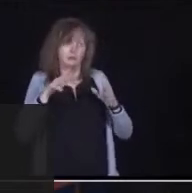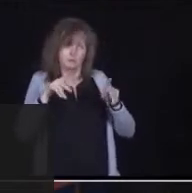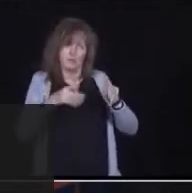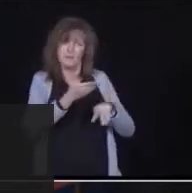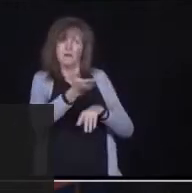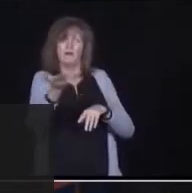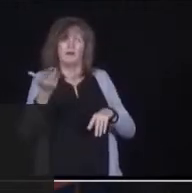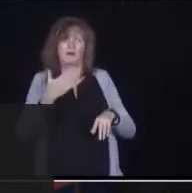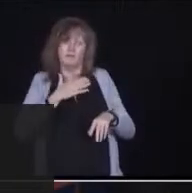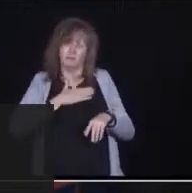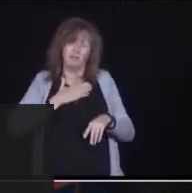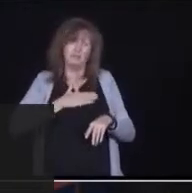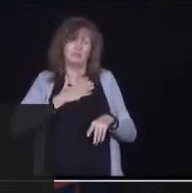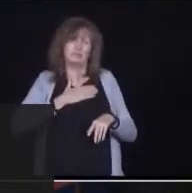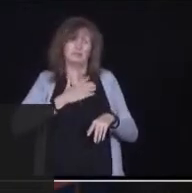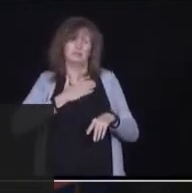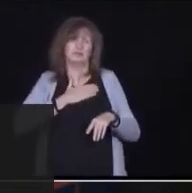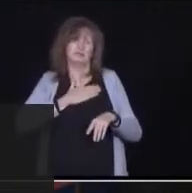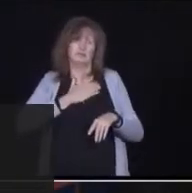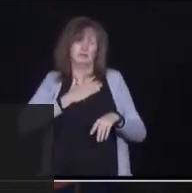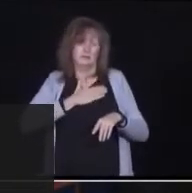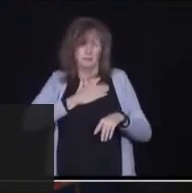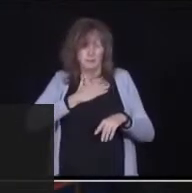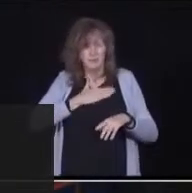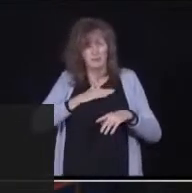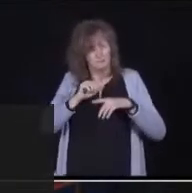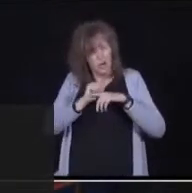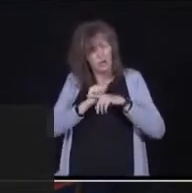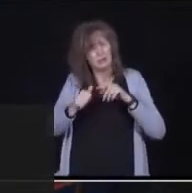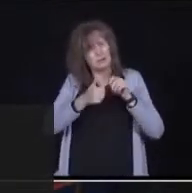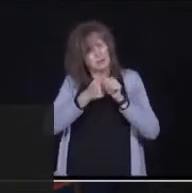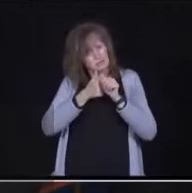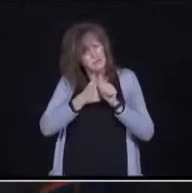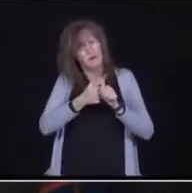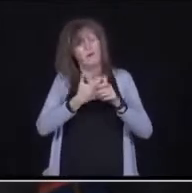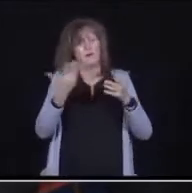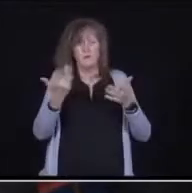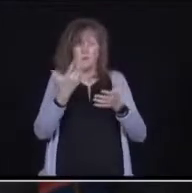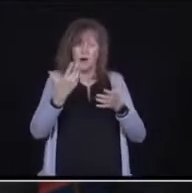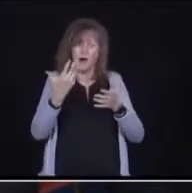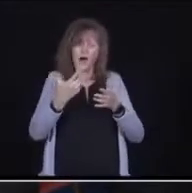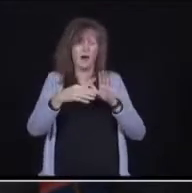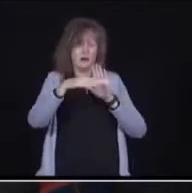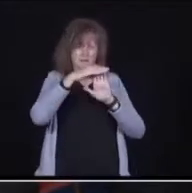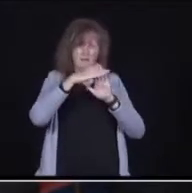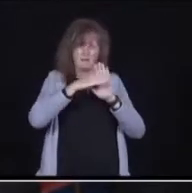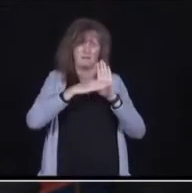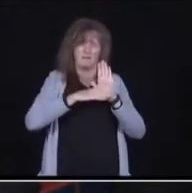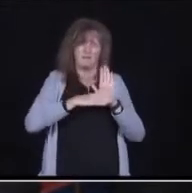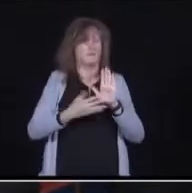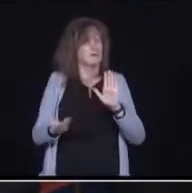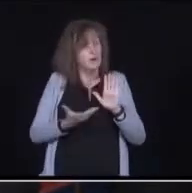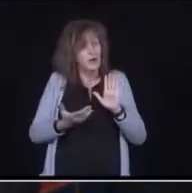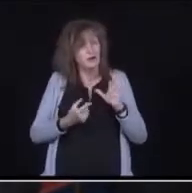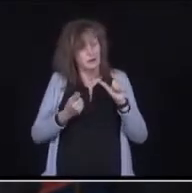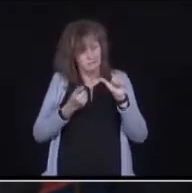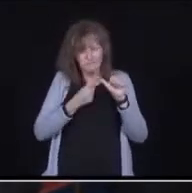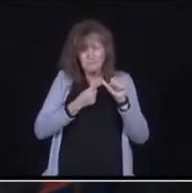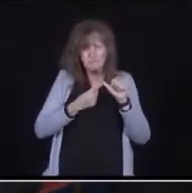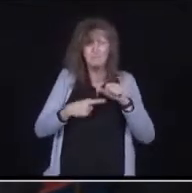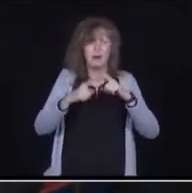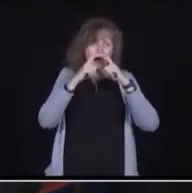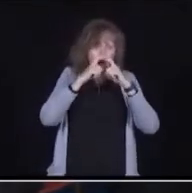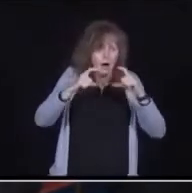golden rules, and vast majority, Laura, are practicing them. They're putting the masks on, but there are small